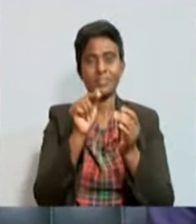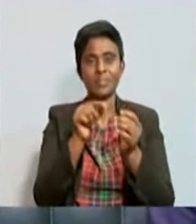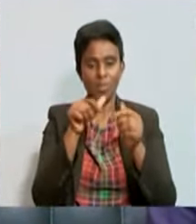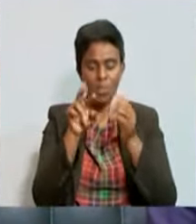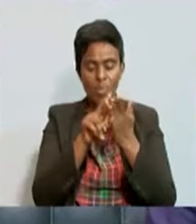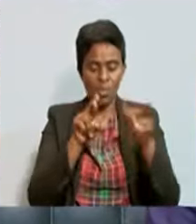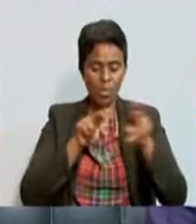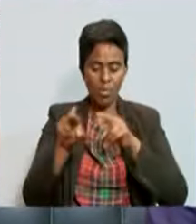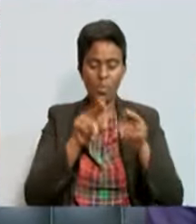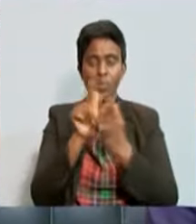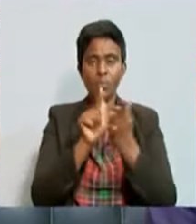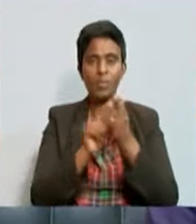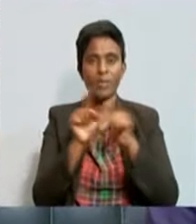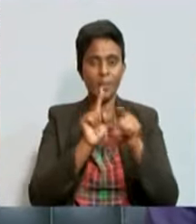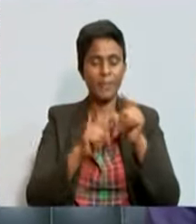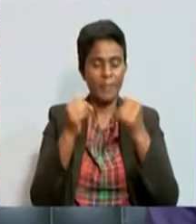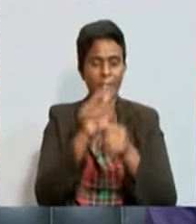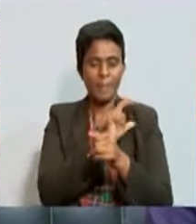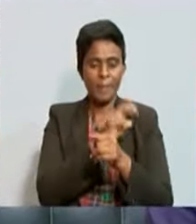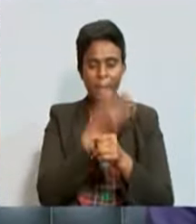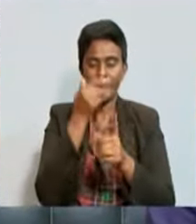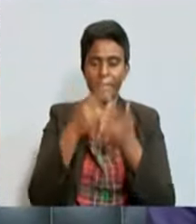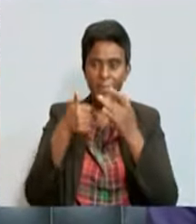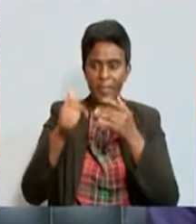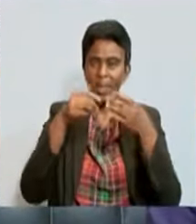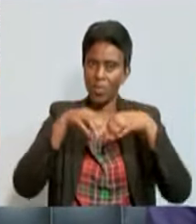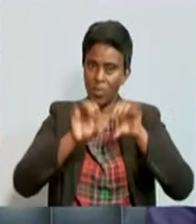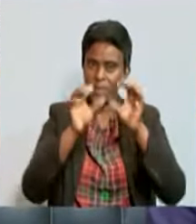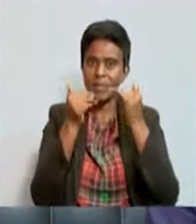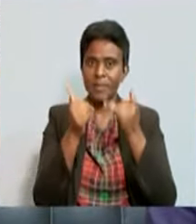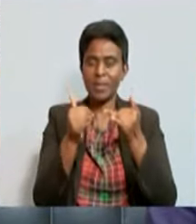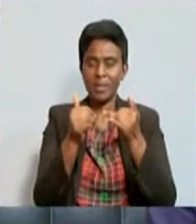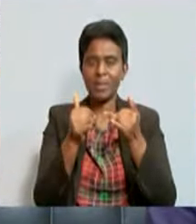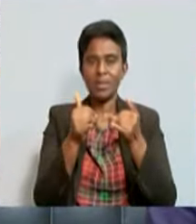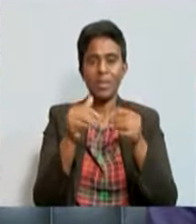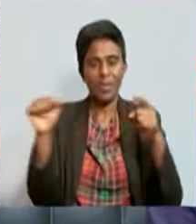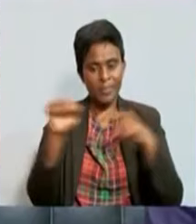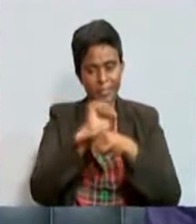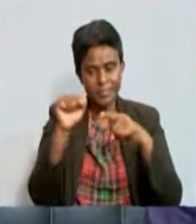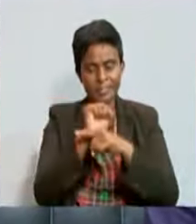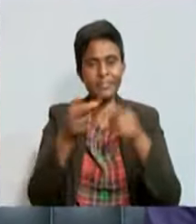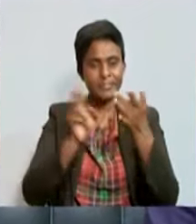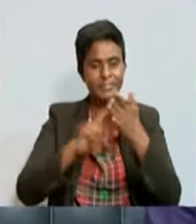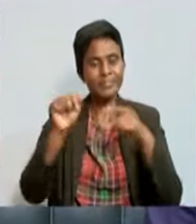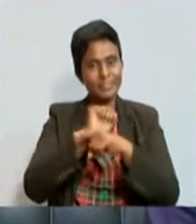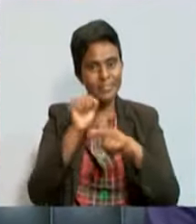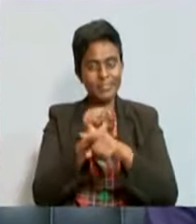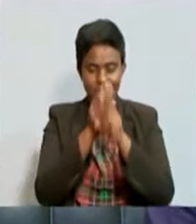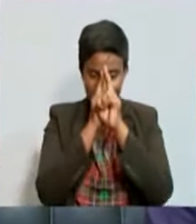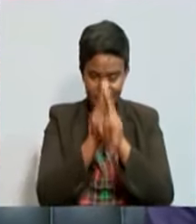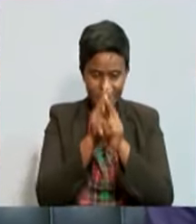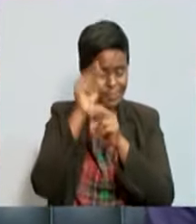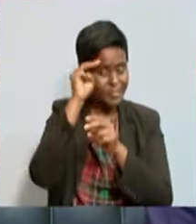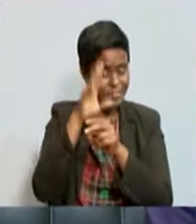therefore, the police must continuously be reoriented, Honorable Minister.